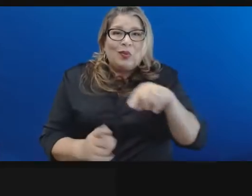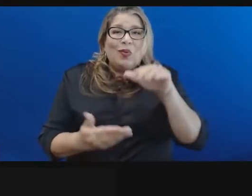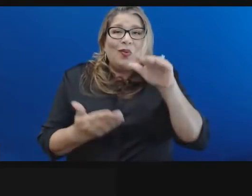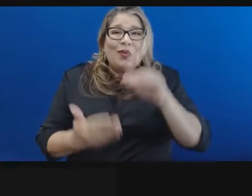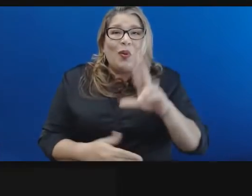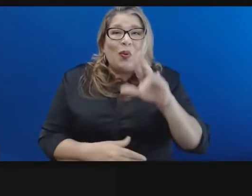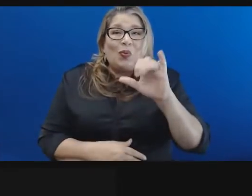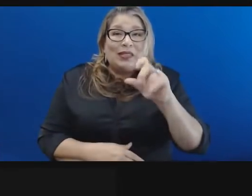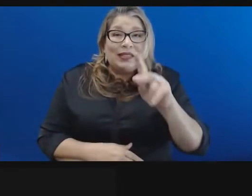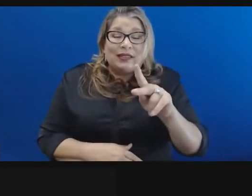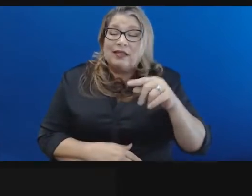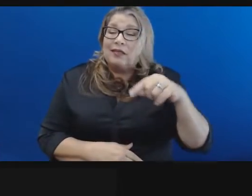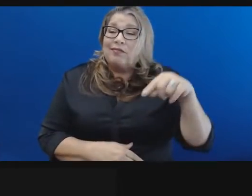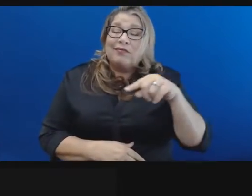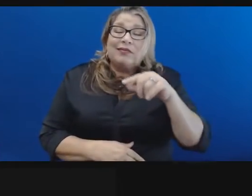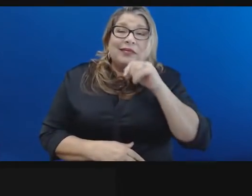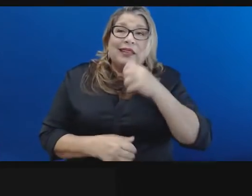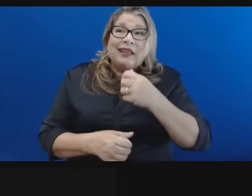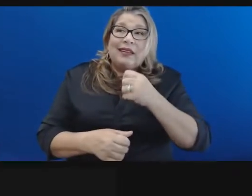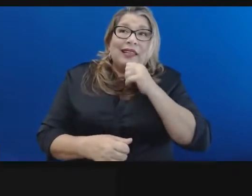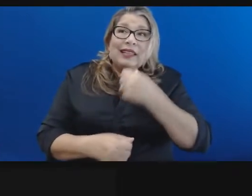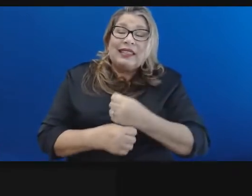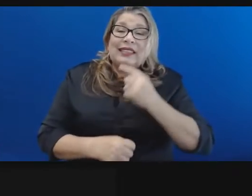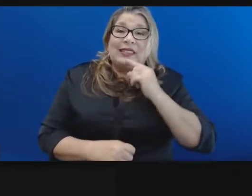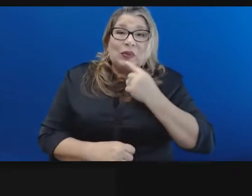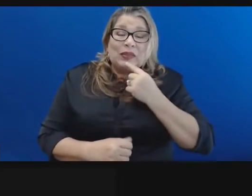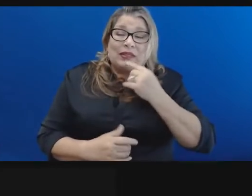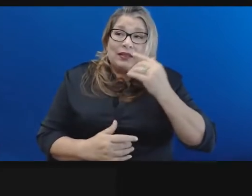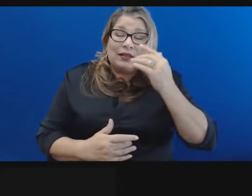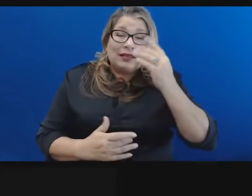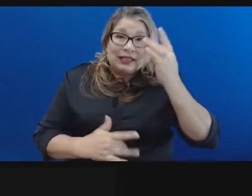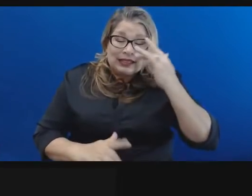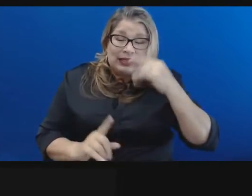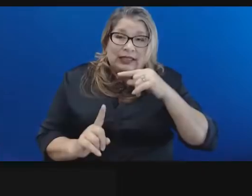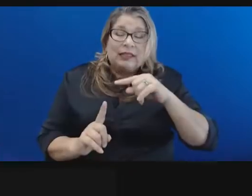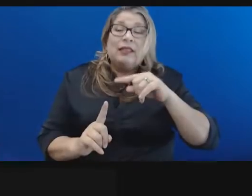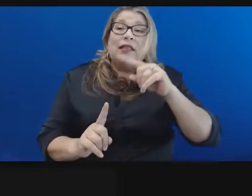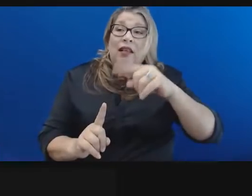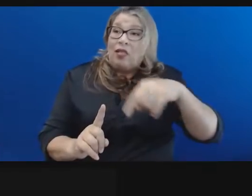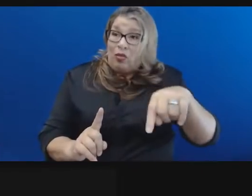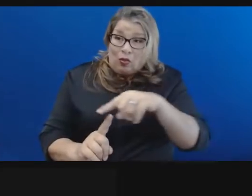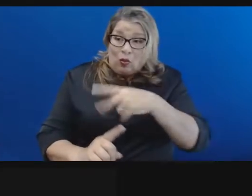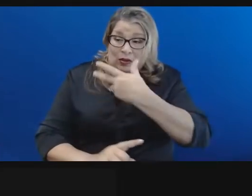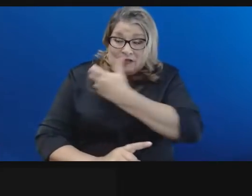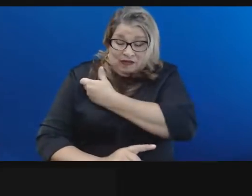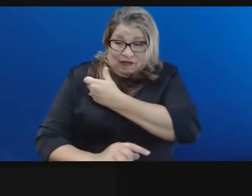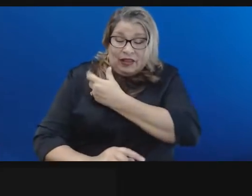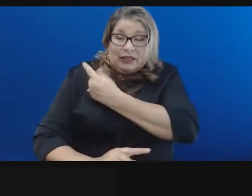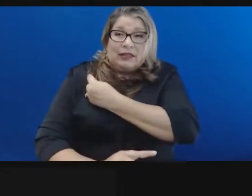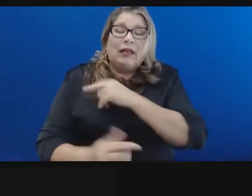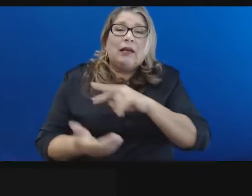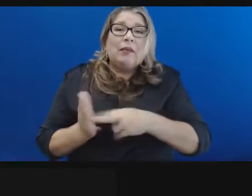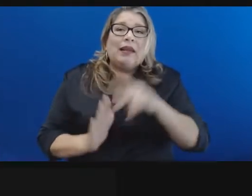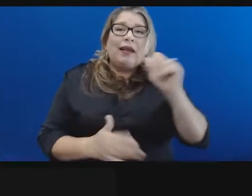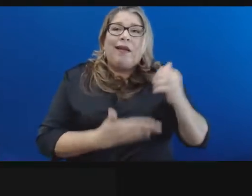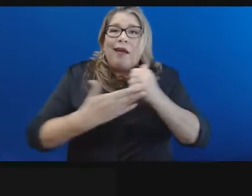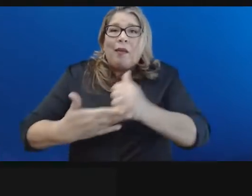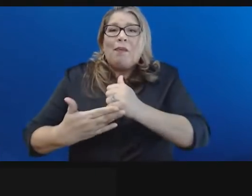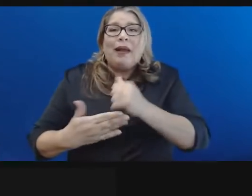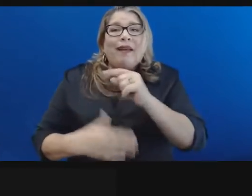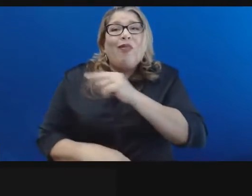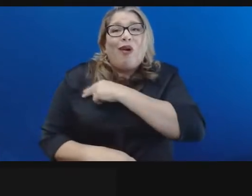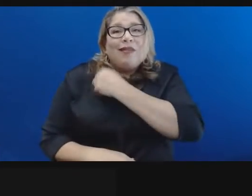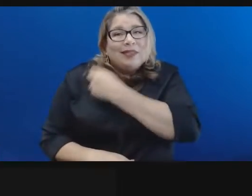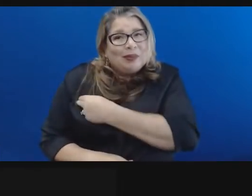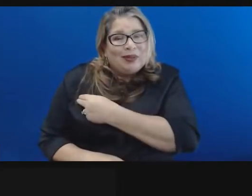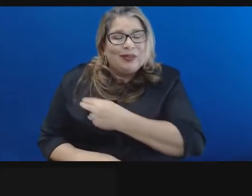getting severe disease, can actually become help to our hospital delivery system that needs some relief. We know that for